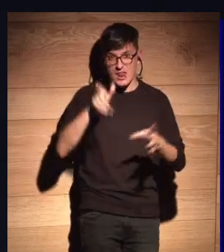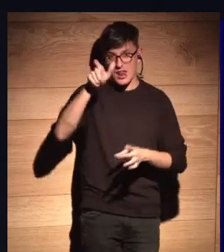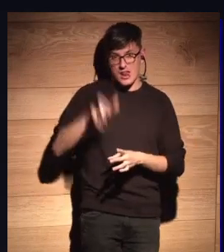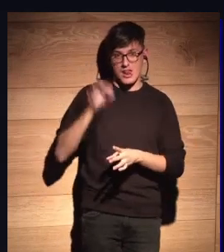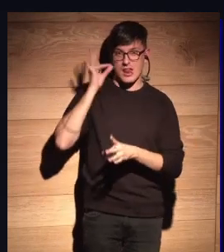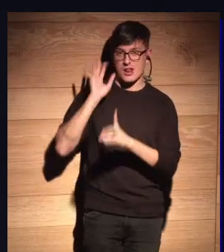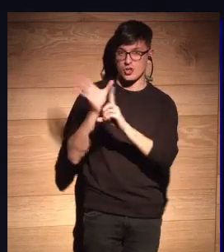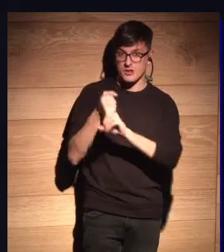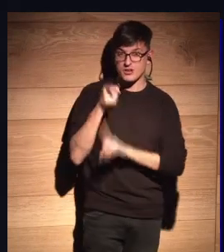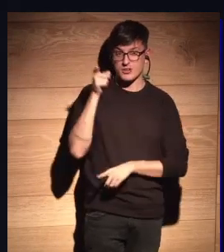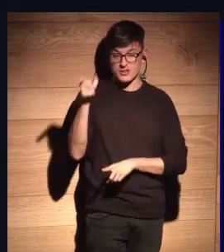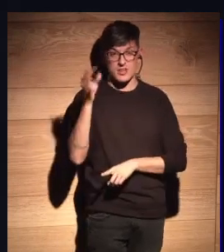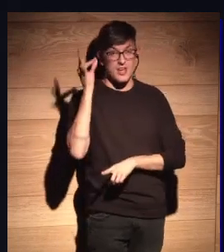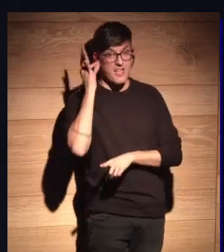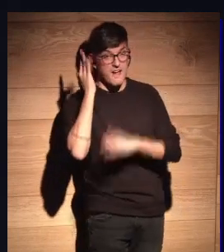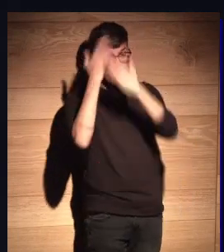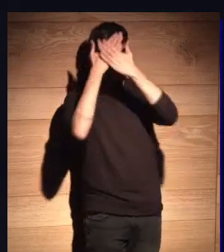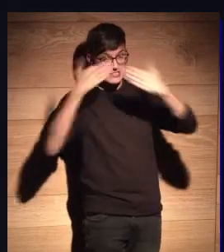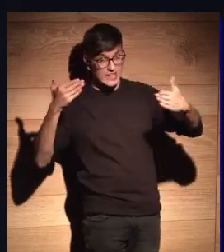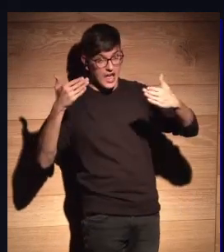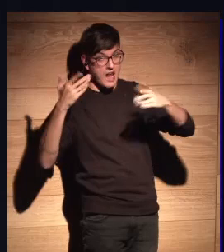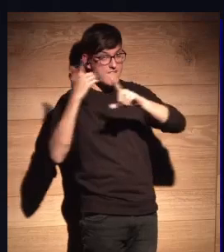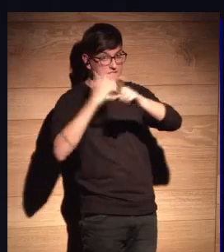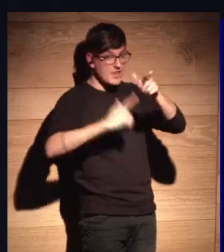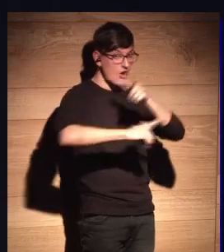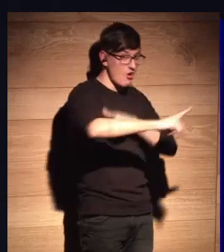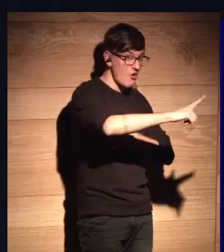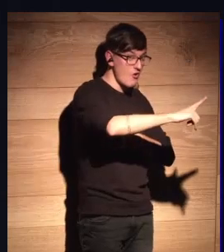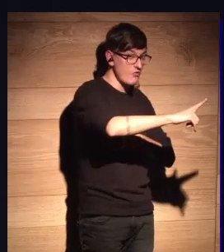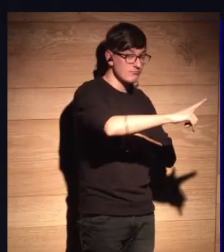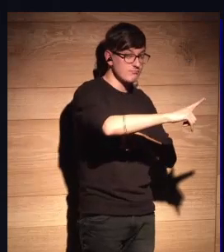Afghanistan and came to meet us. And from there we